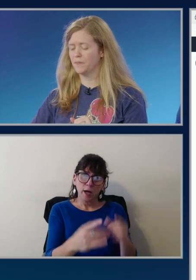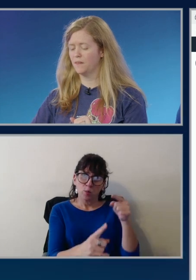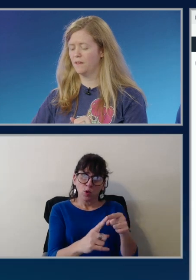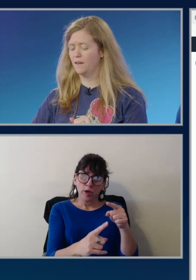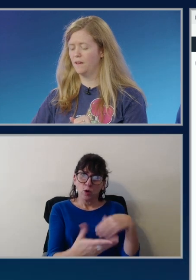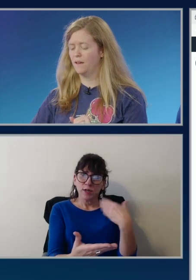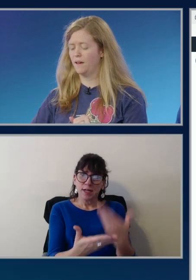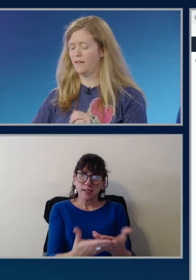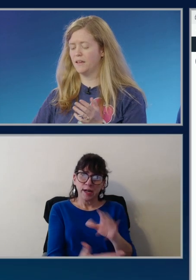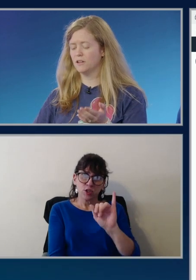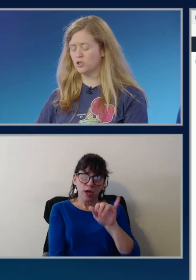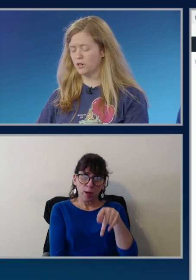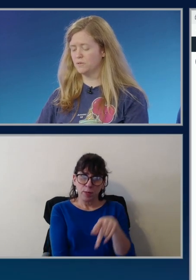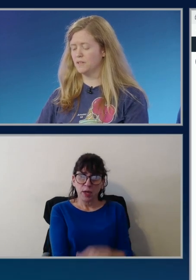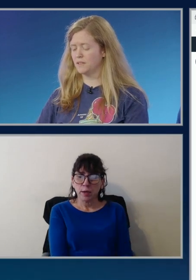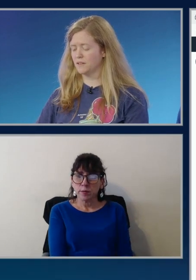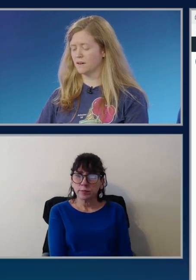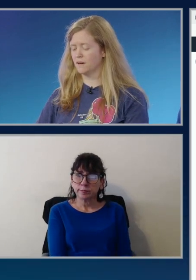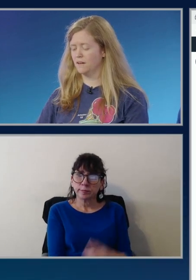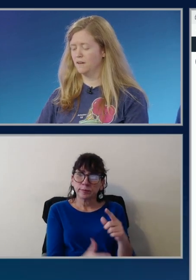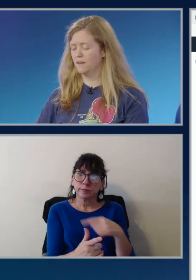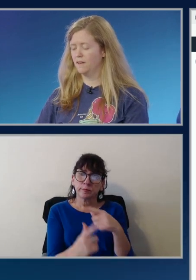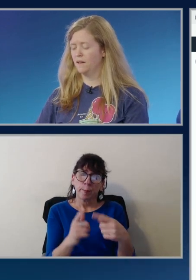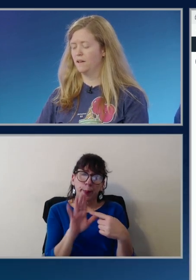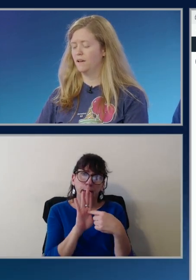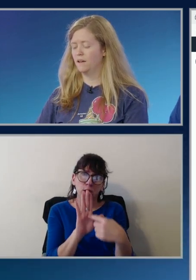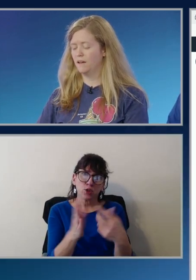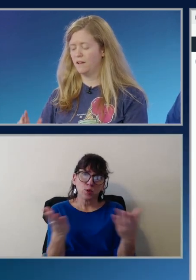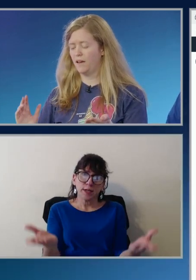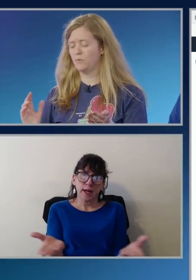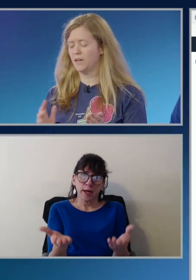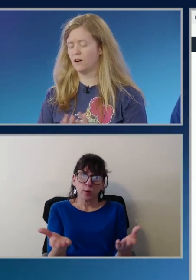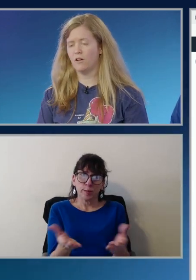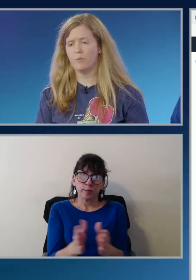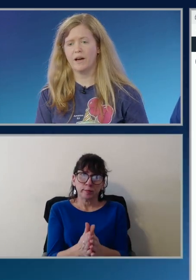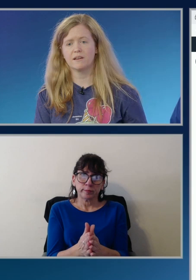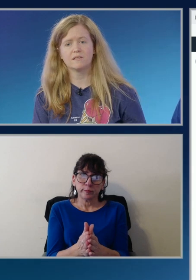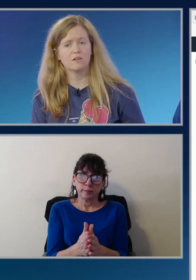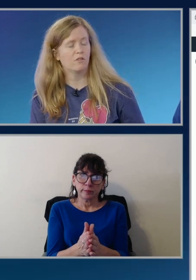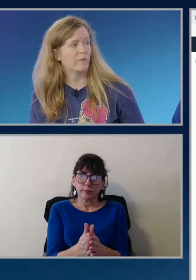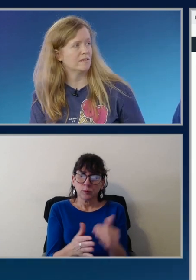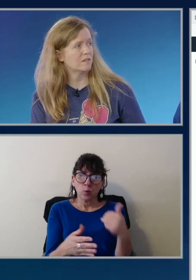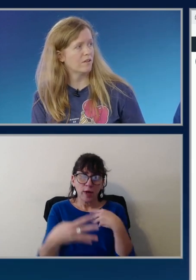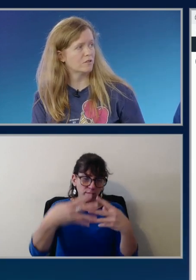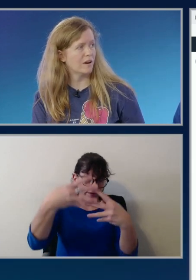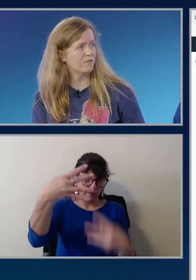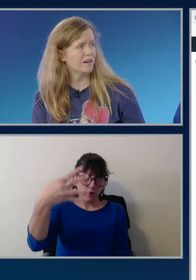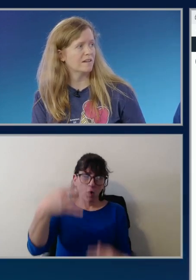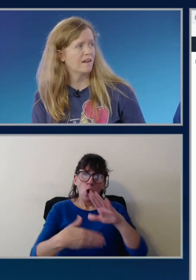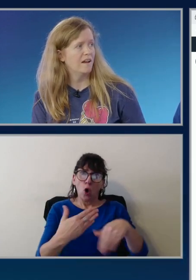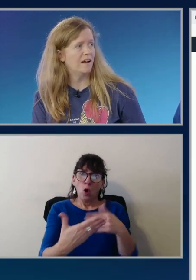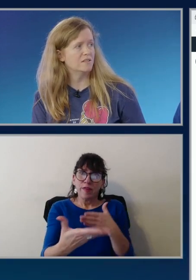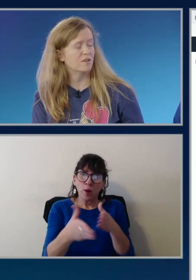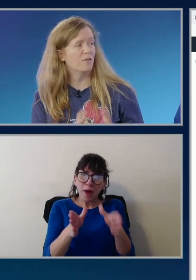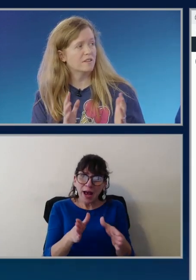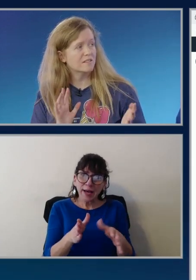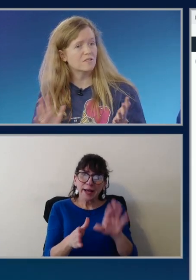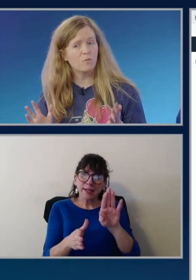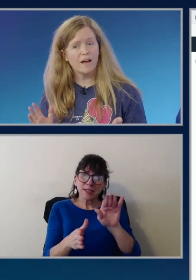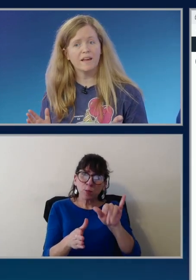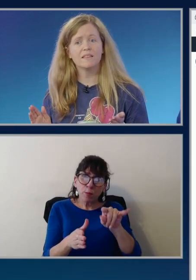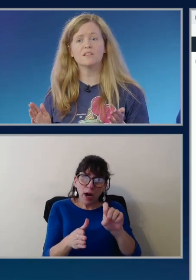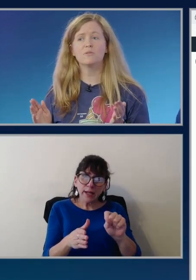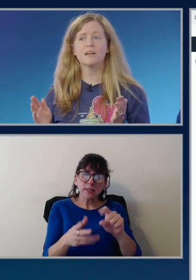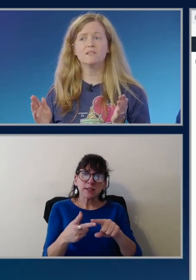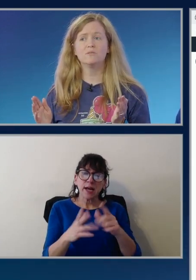IP. And then it shows it here. And we get all the packets and all the bytes and all the traffic. And so this is